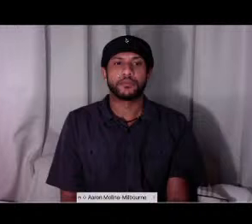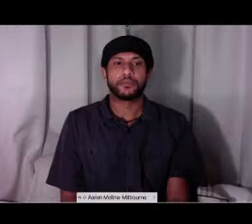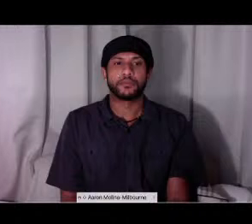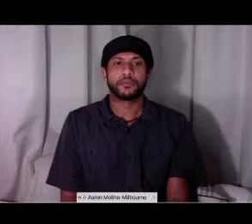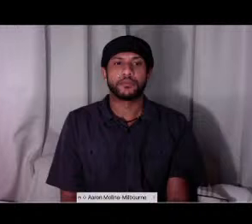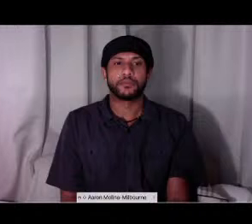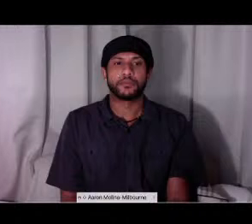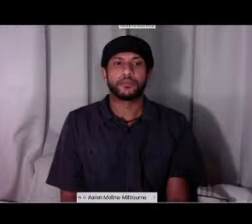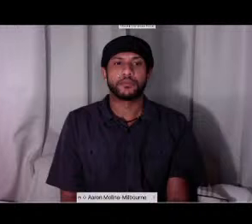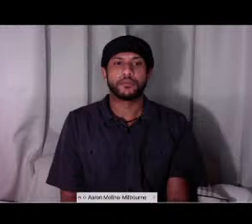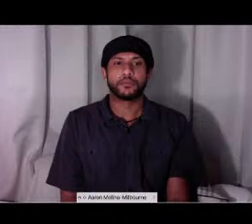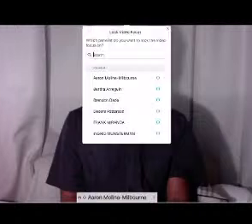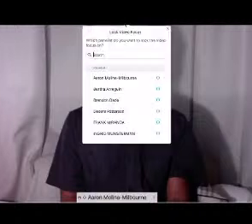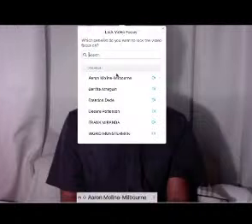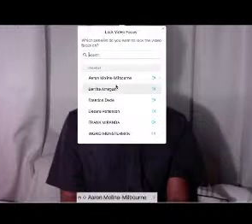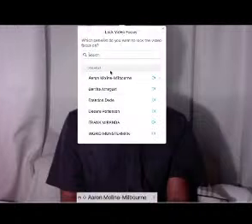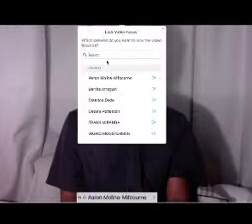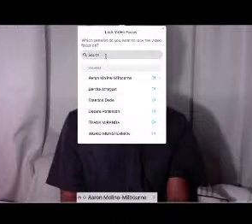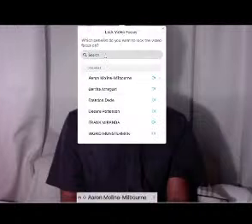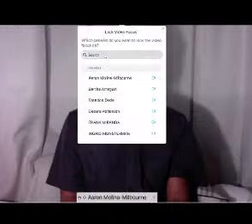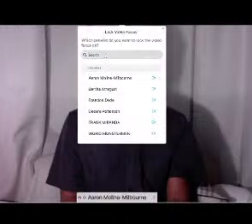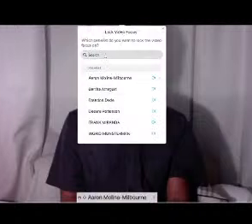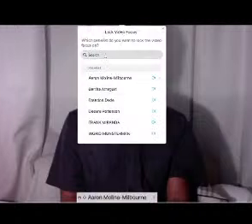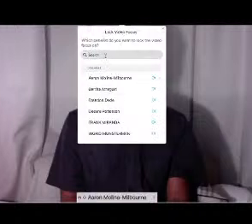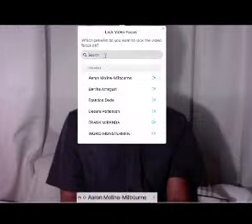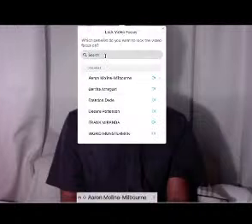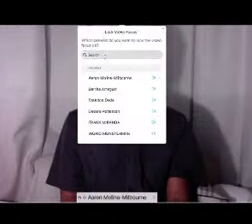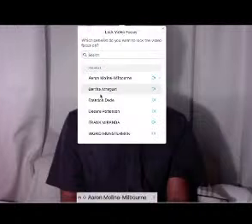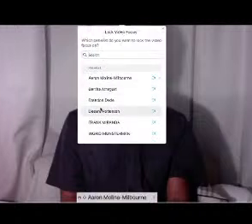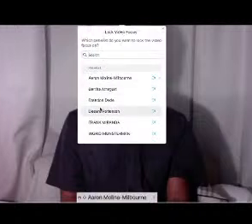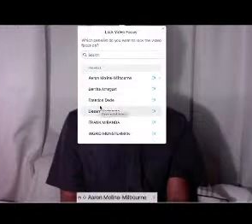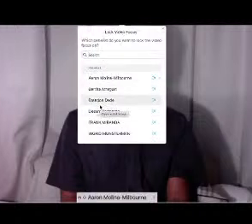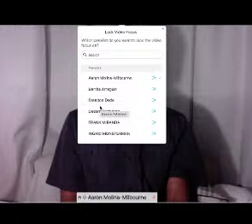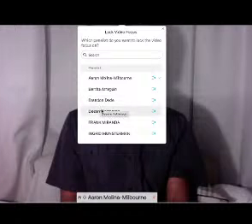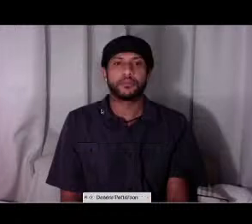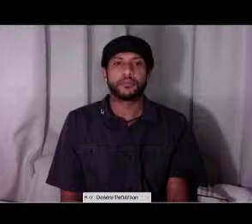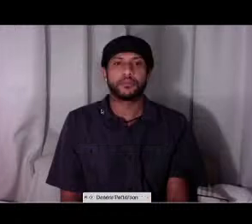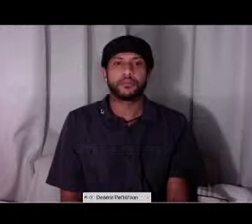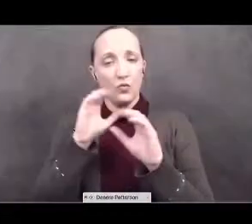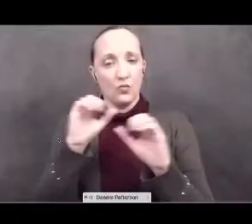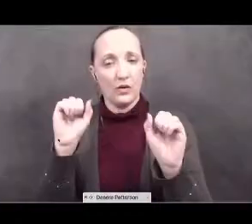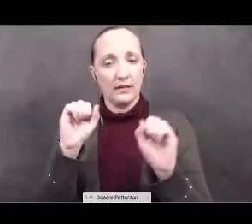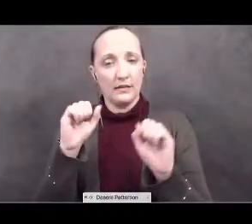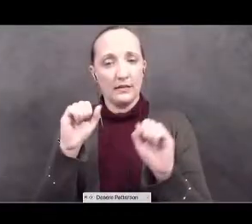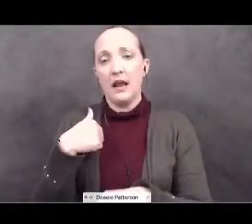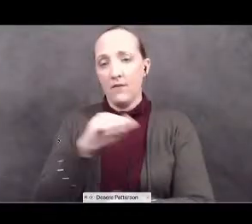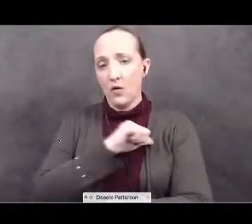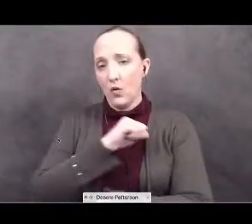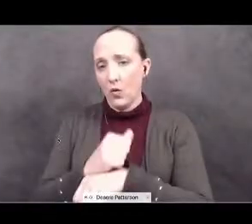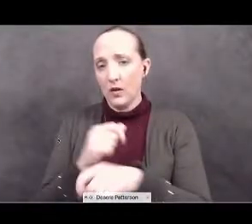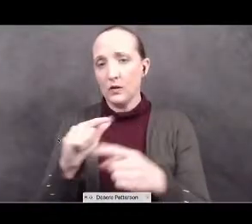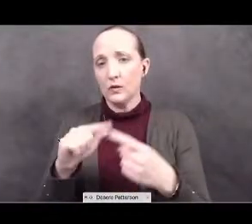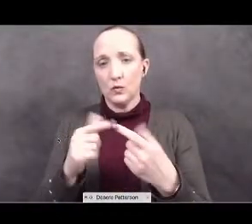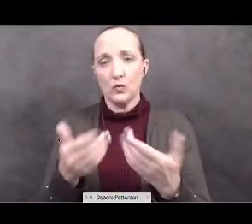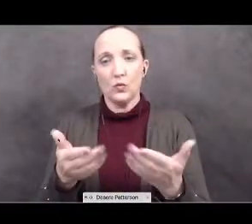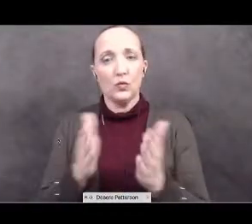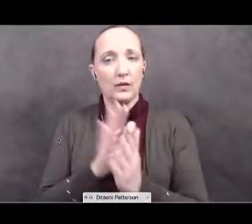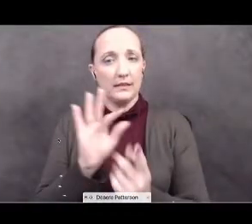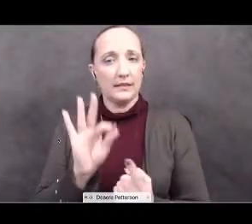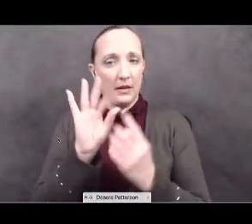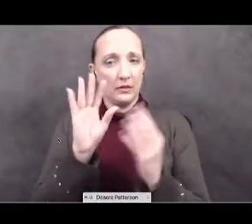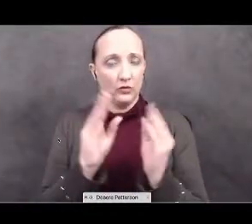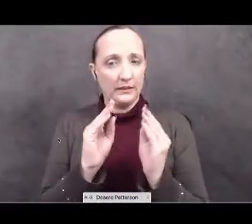importance of but uh as the as the board president uh we I have the authority to call for a special meeting with